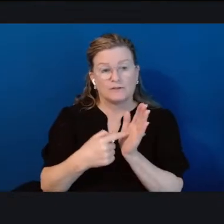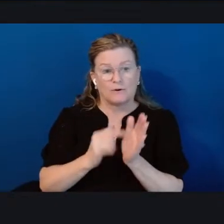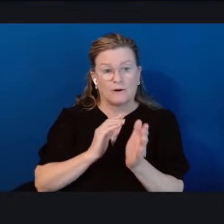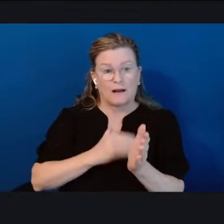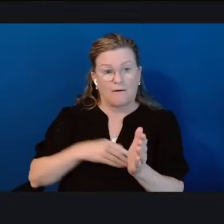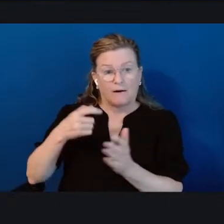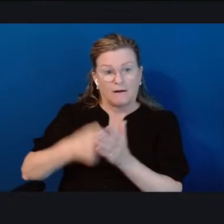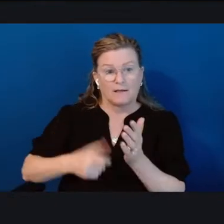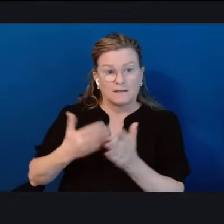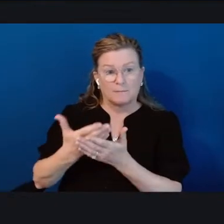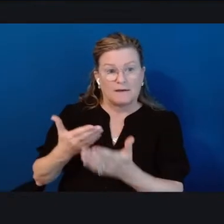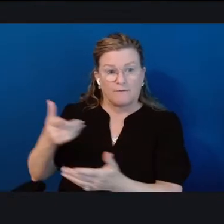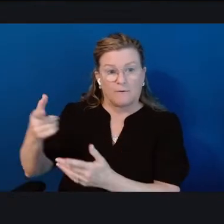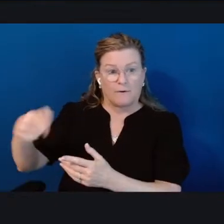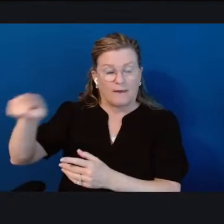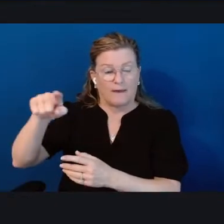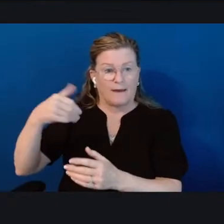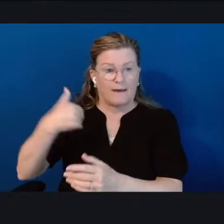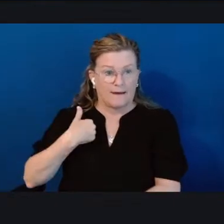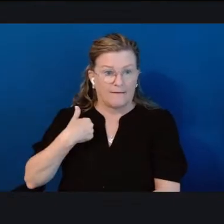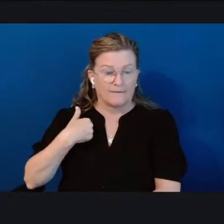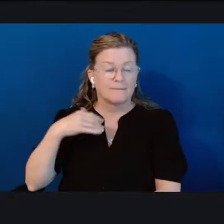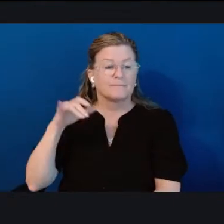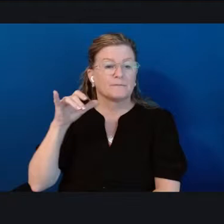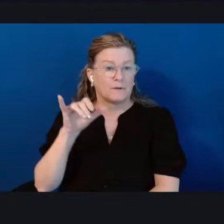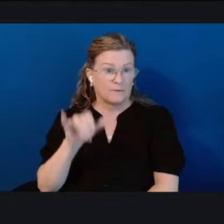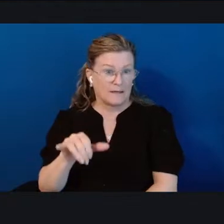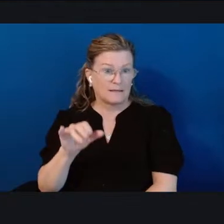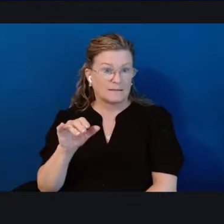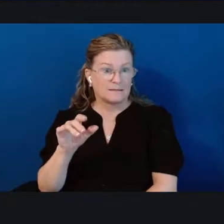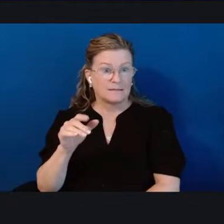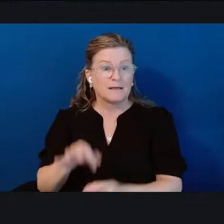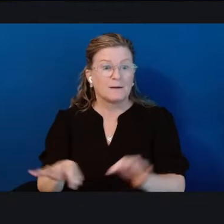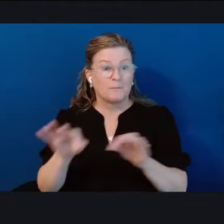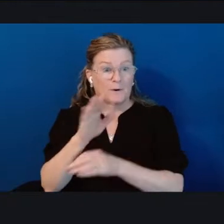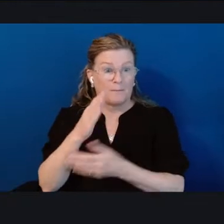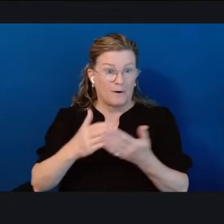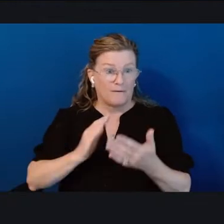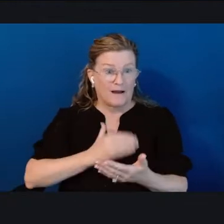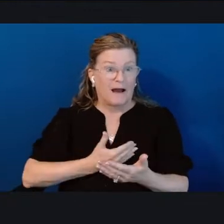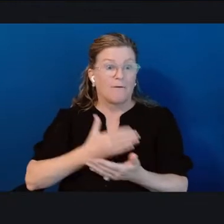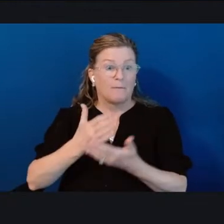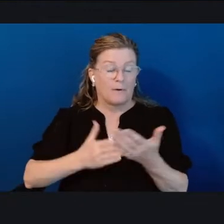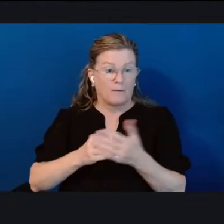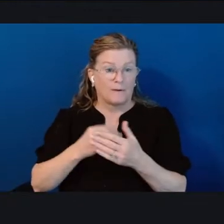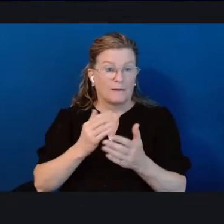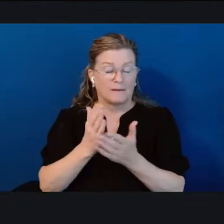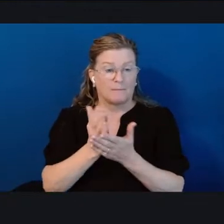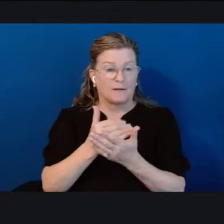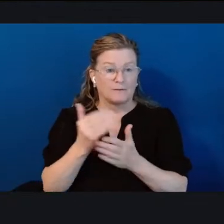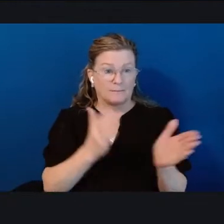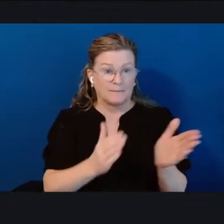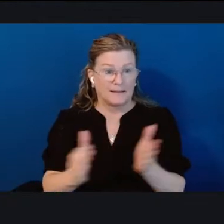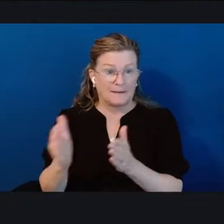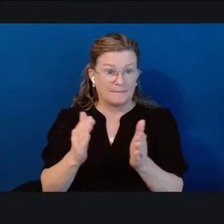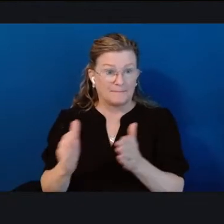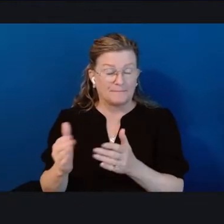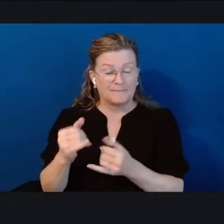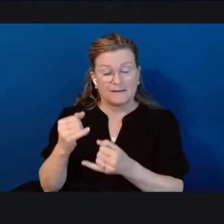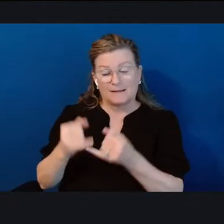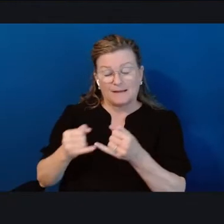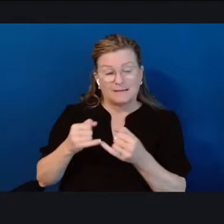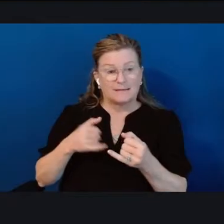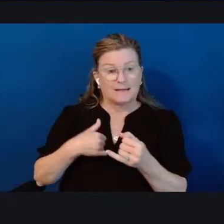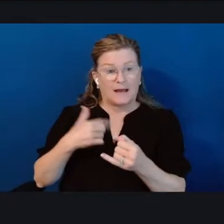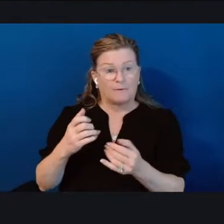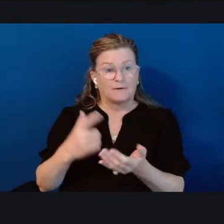side of things. So that's the important part of our part in the budget planning. Finally, I would